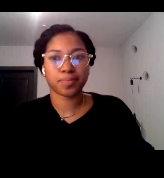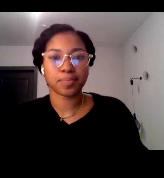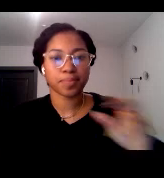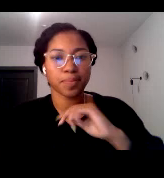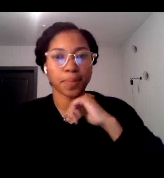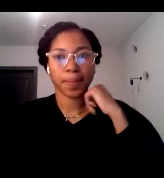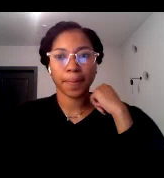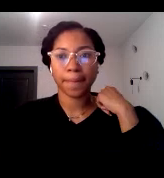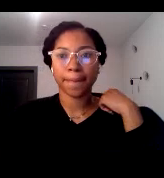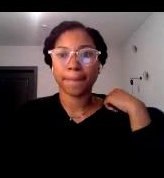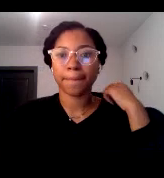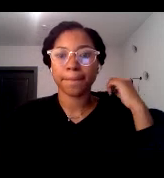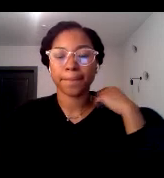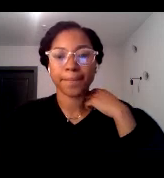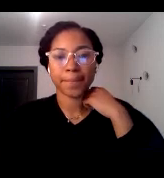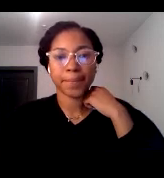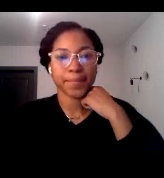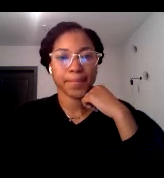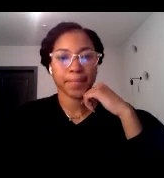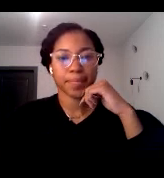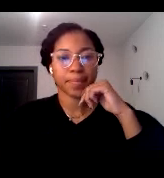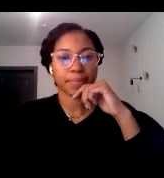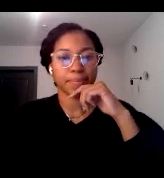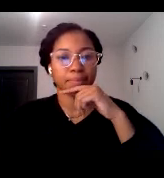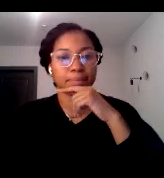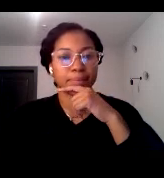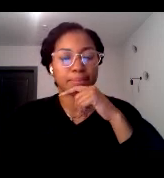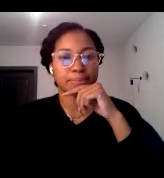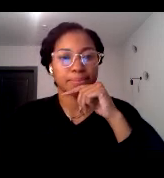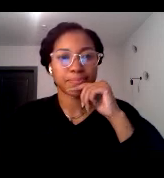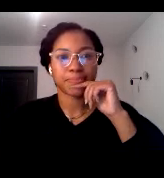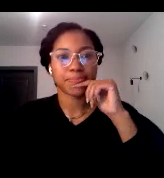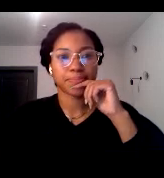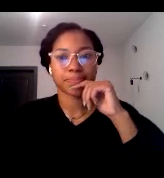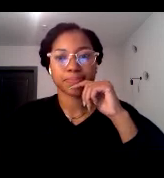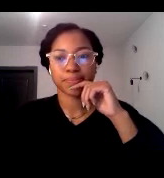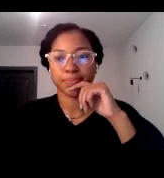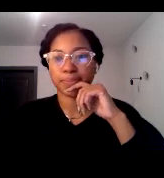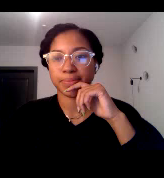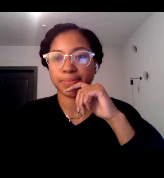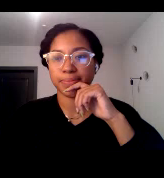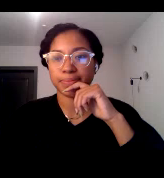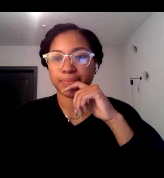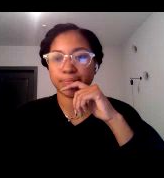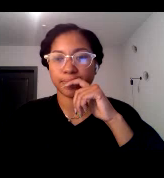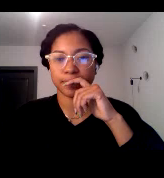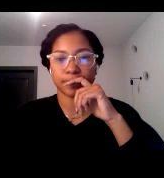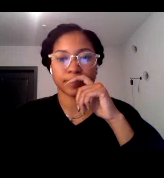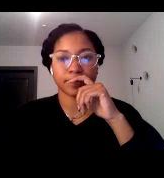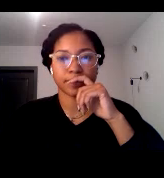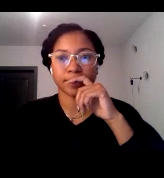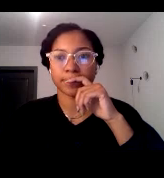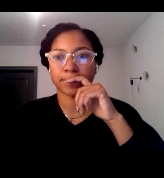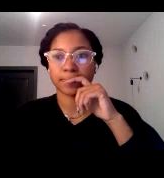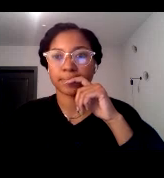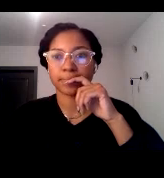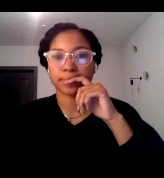Volunteer tendencies, like Jim Snell, and then, like I said, the program officers, they will review and provide feedback and help you resolve